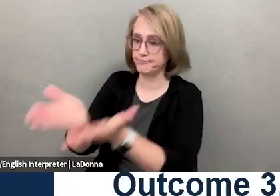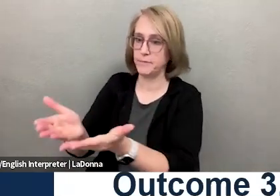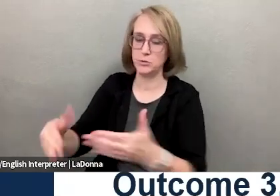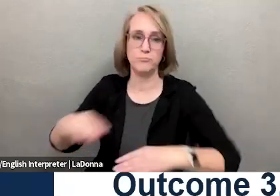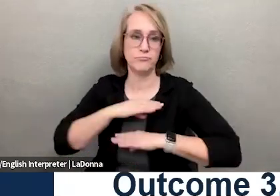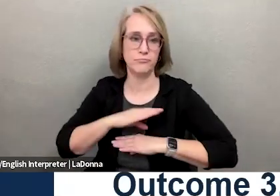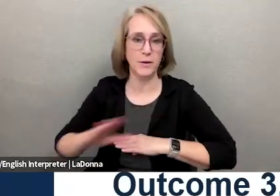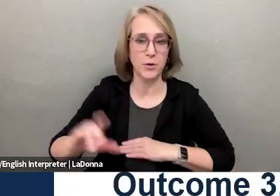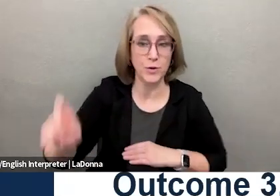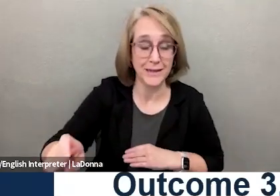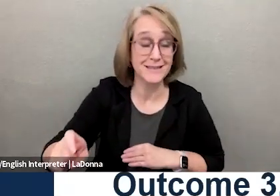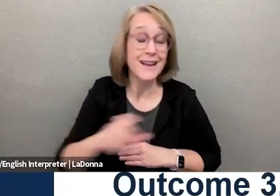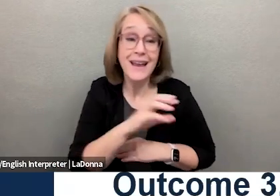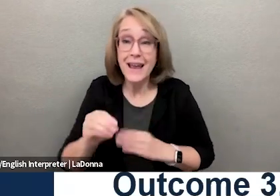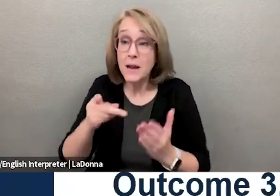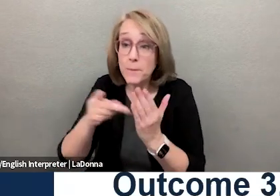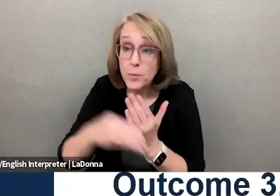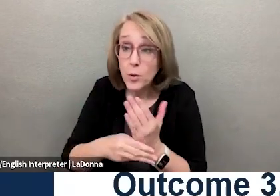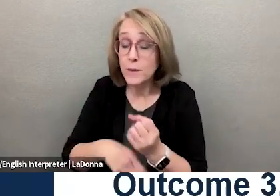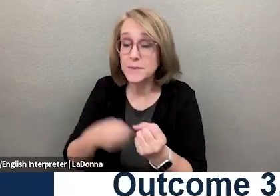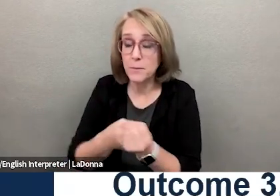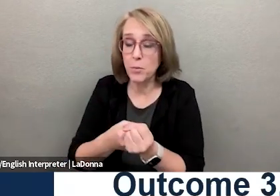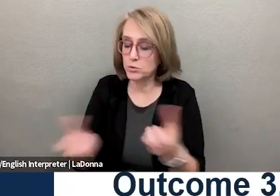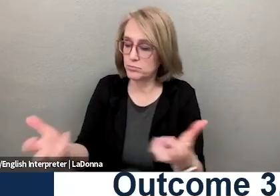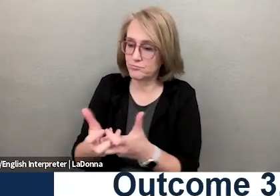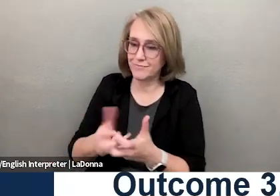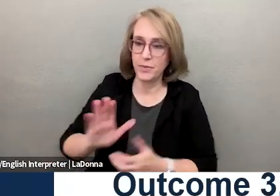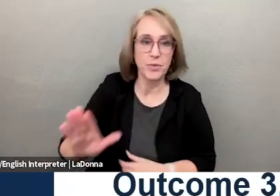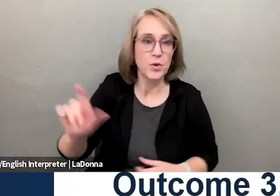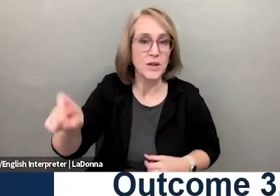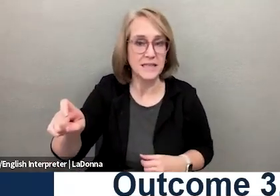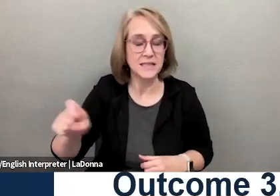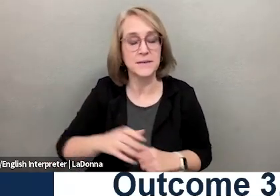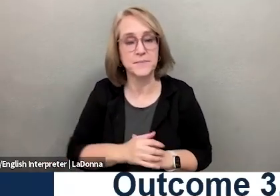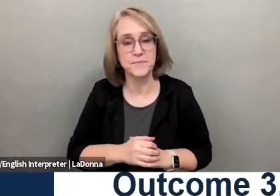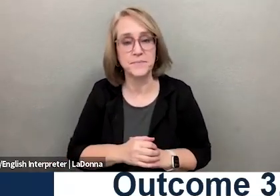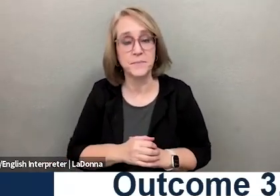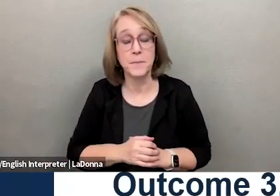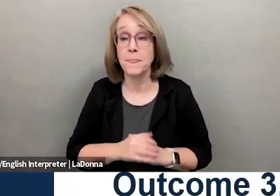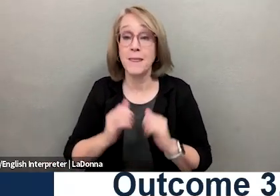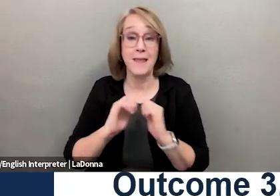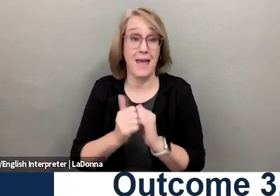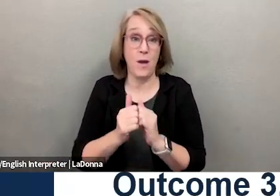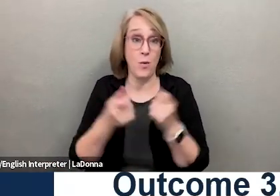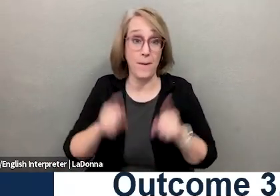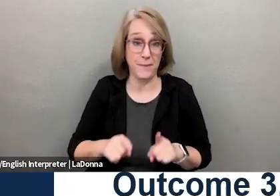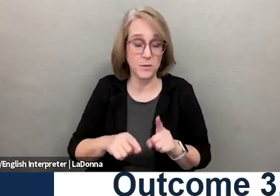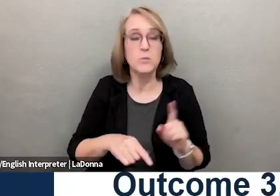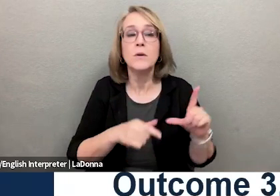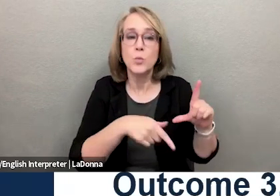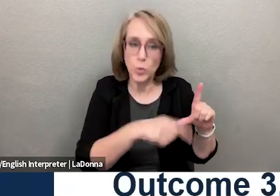and enhancing our program supports to meet those needs as well. So as part of that is looking at